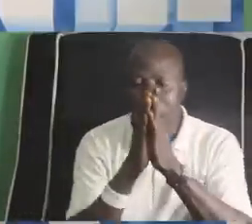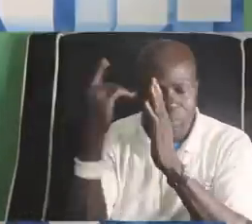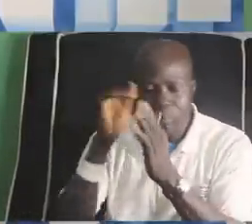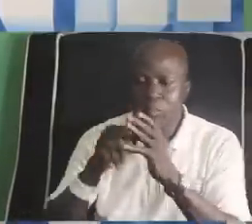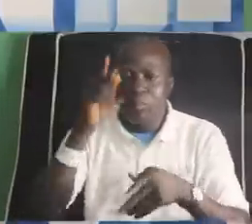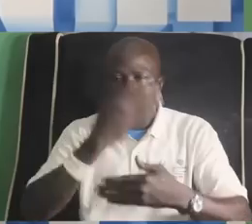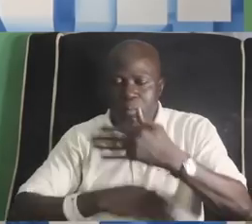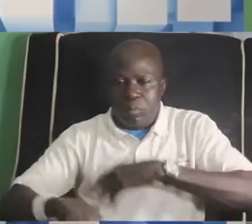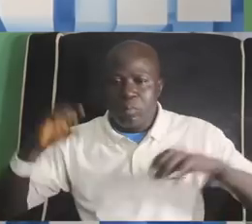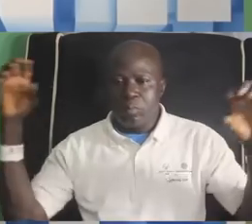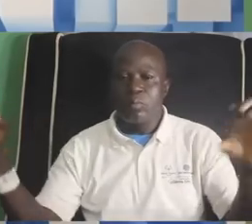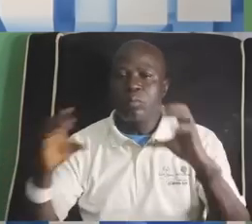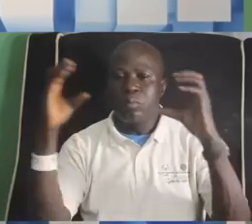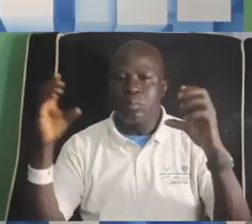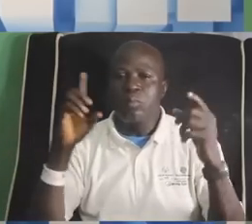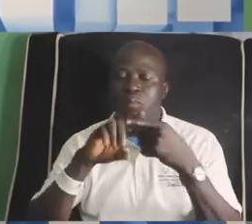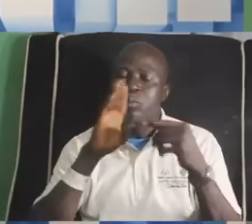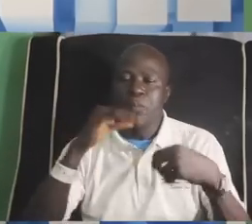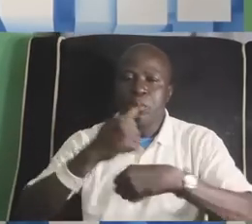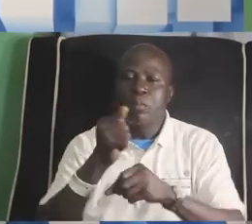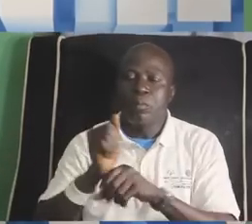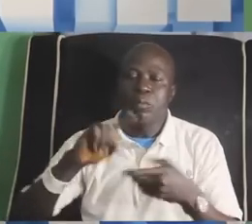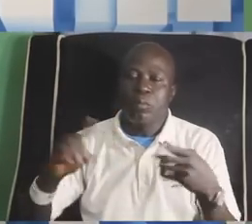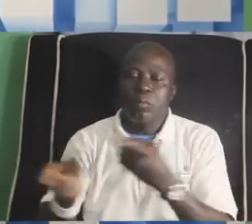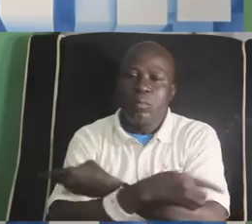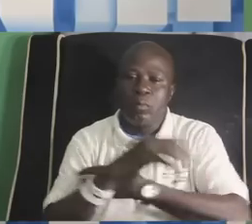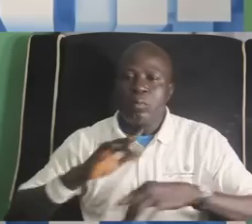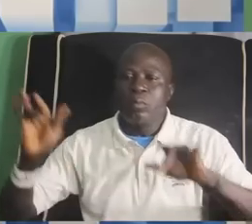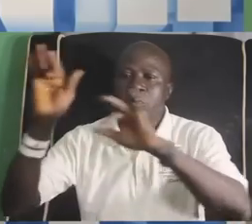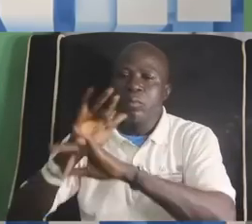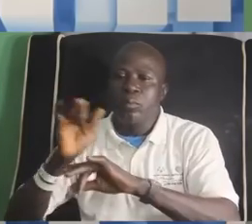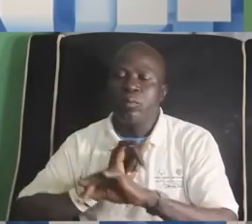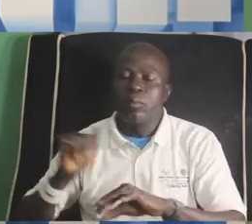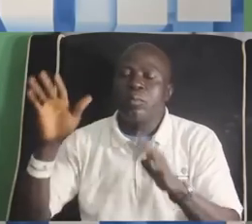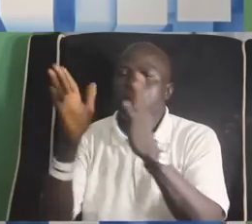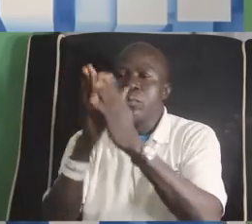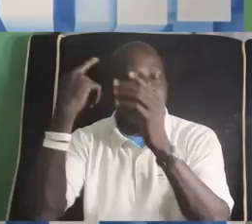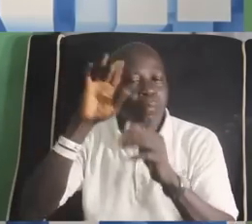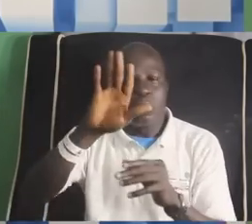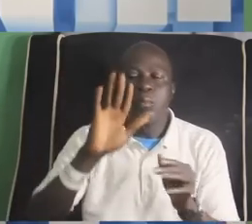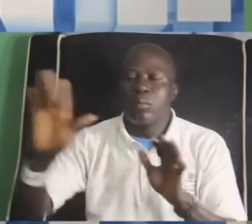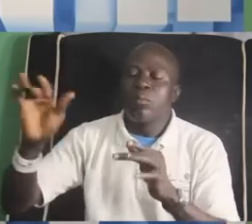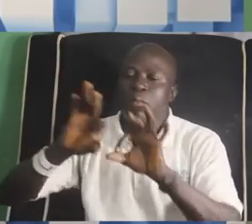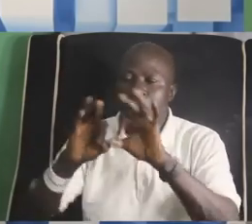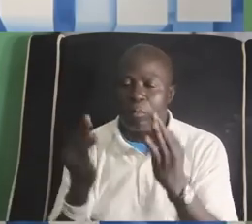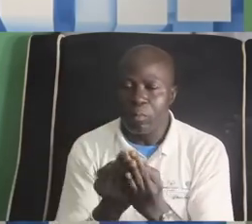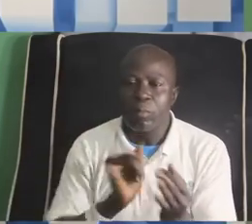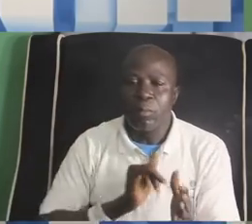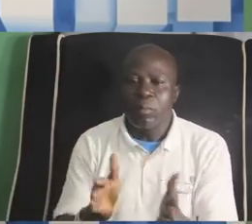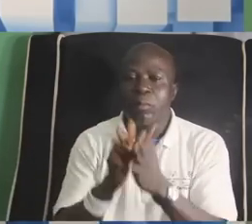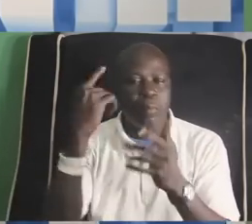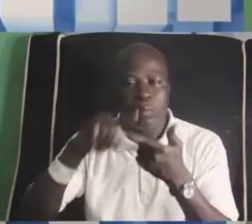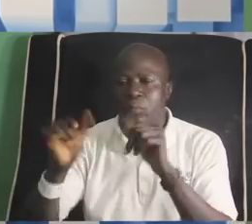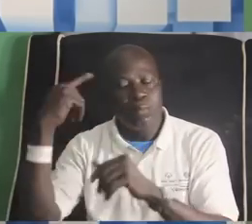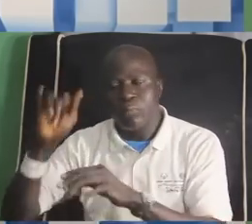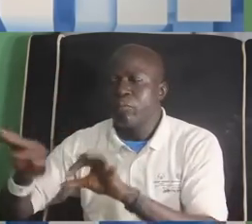to pray for the brother celebrant. O wa bo sojo anu. May fall in the day of mercy. Mo bere fun anu fun idile re. I ask for mercy for your family. Mo bere fun anu fun